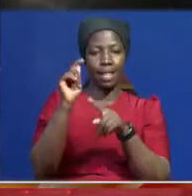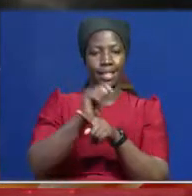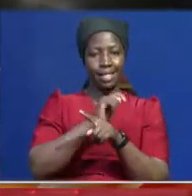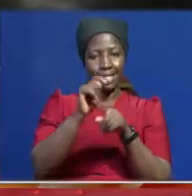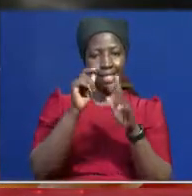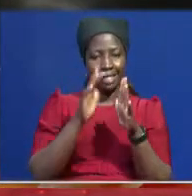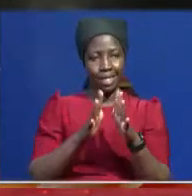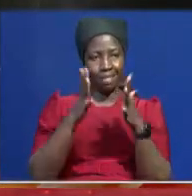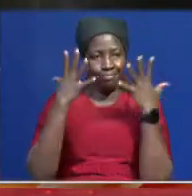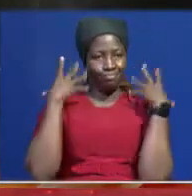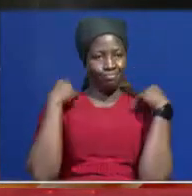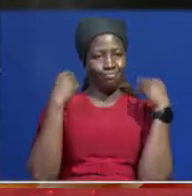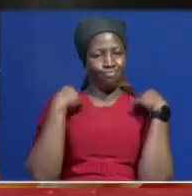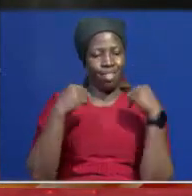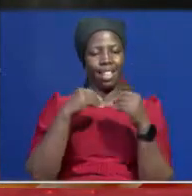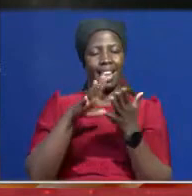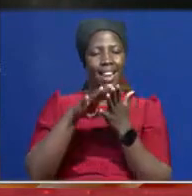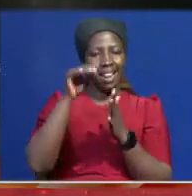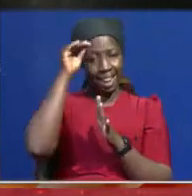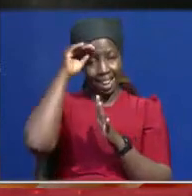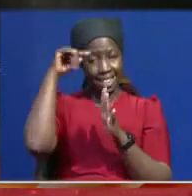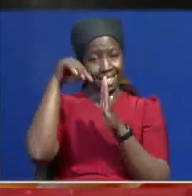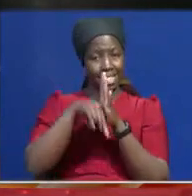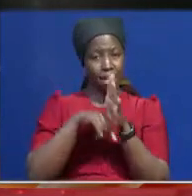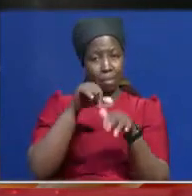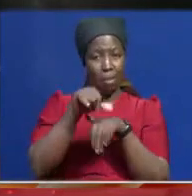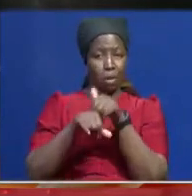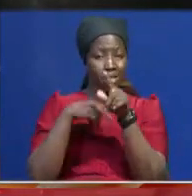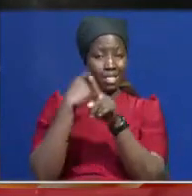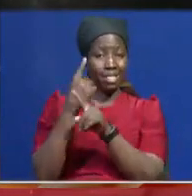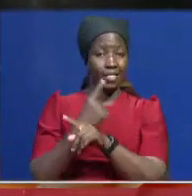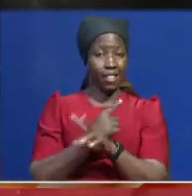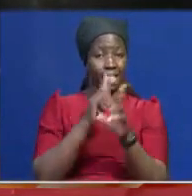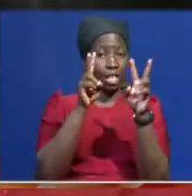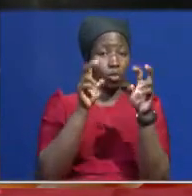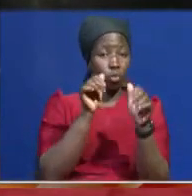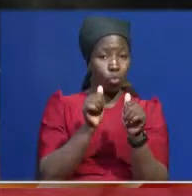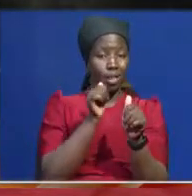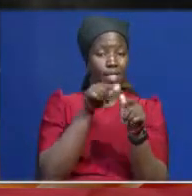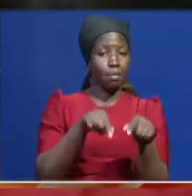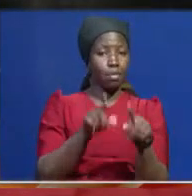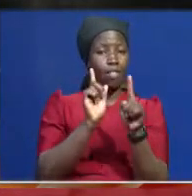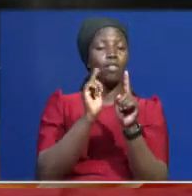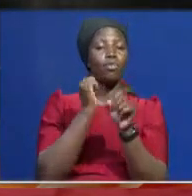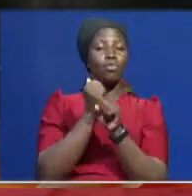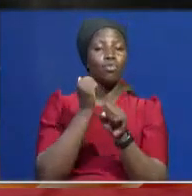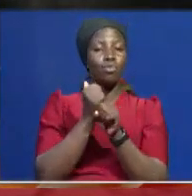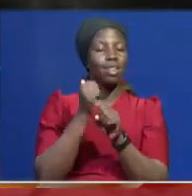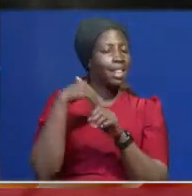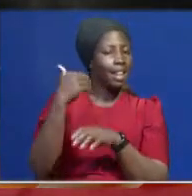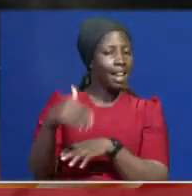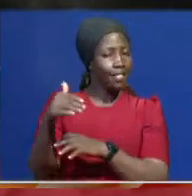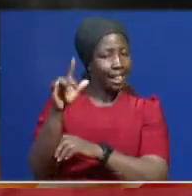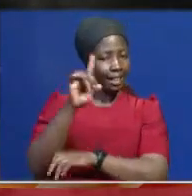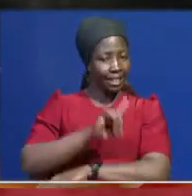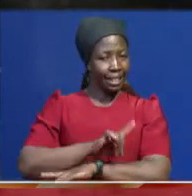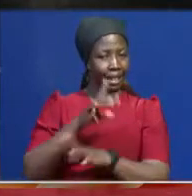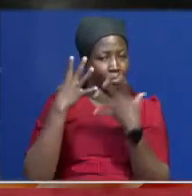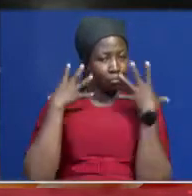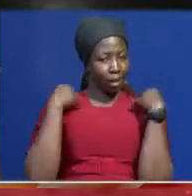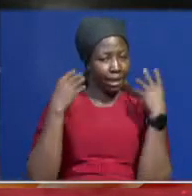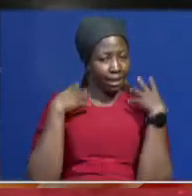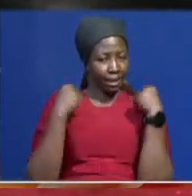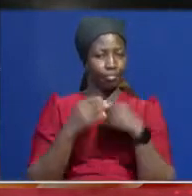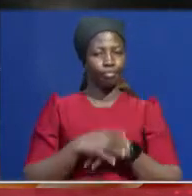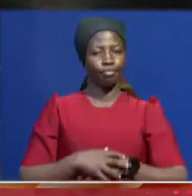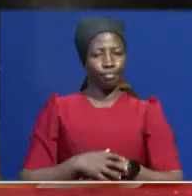enthusiasts getting in-depth learning on various issues that they tackle during their daily fitness routines. The week-long